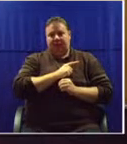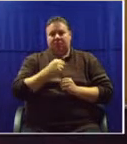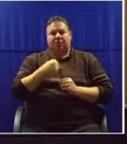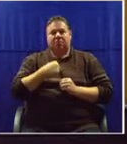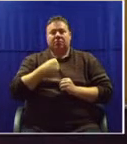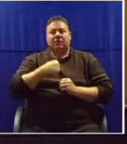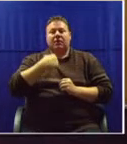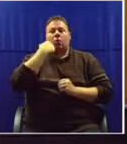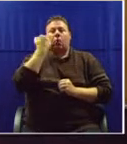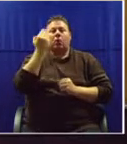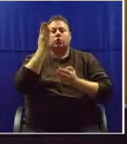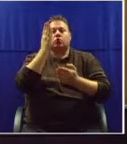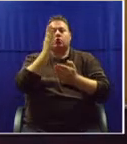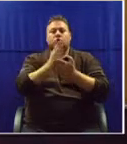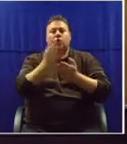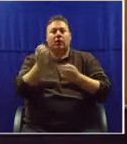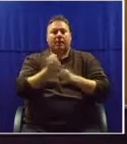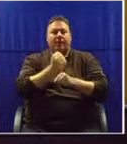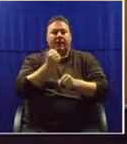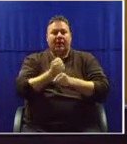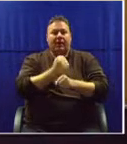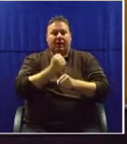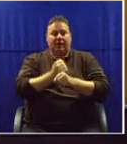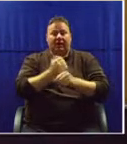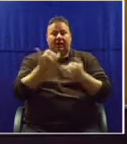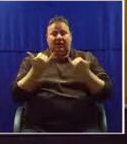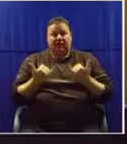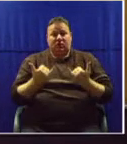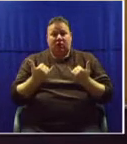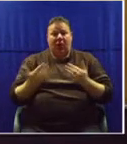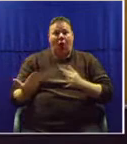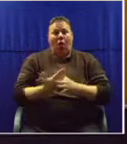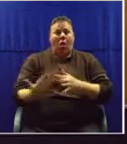I would want to ensure that there is no disorder in the House today.